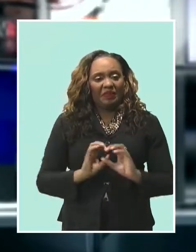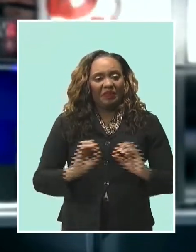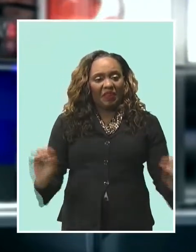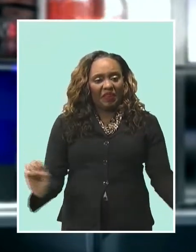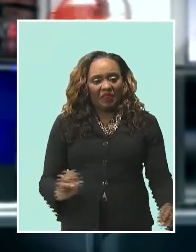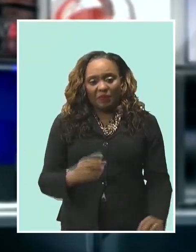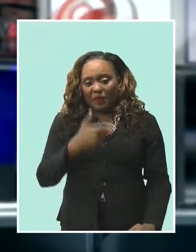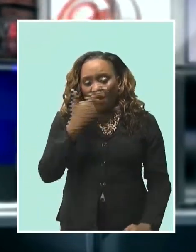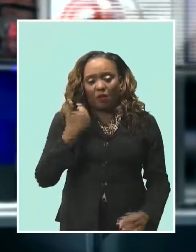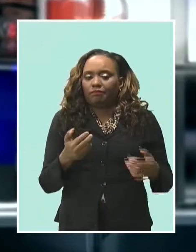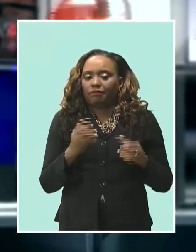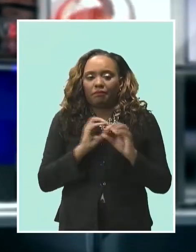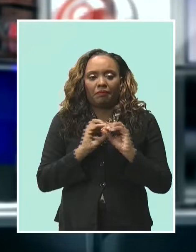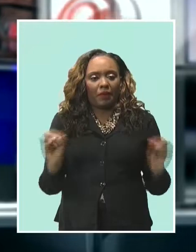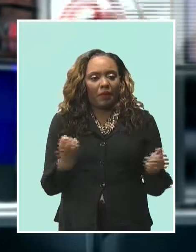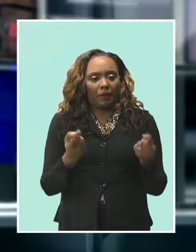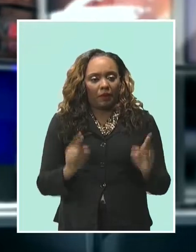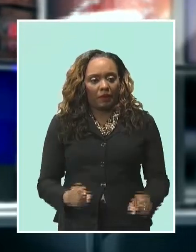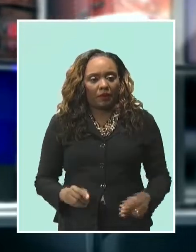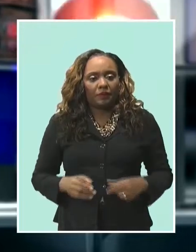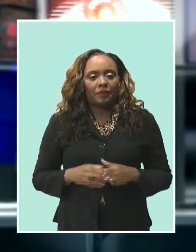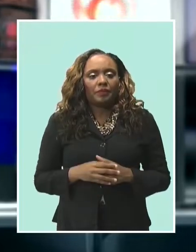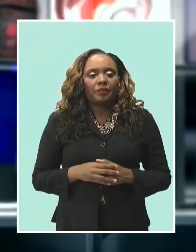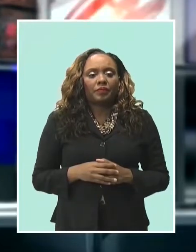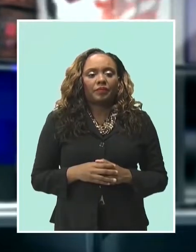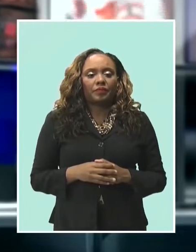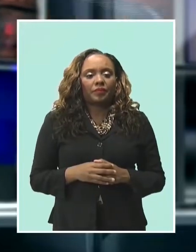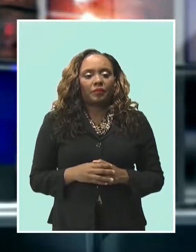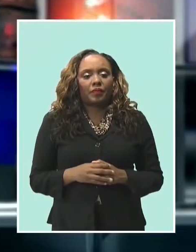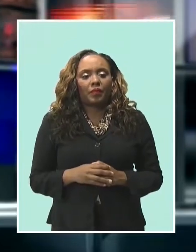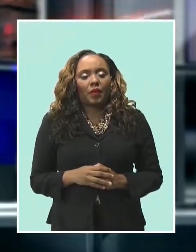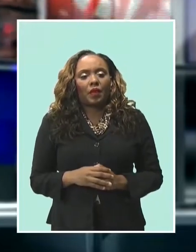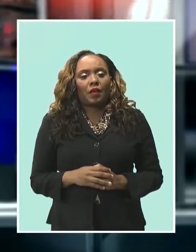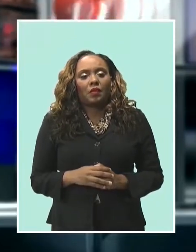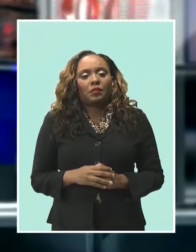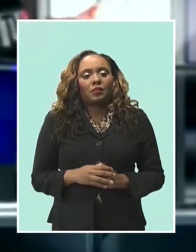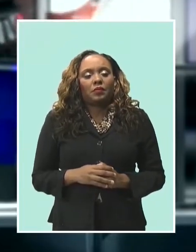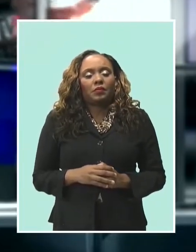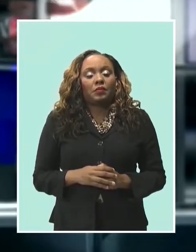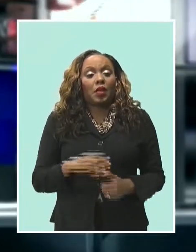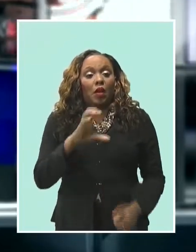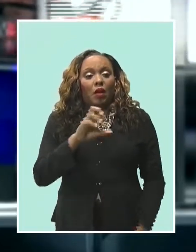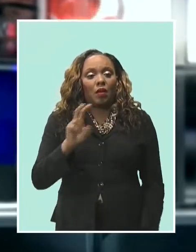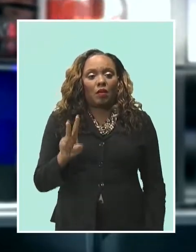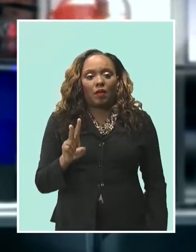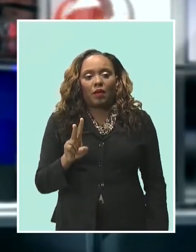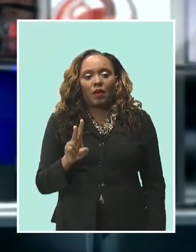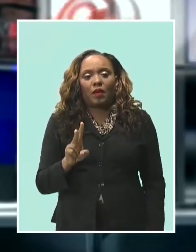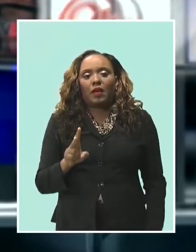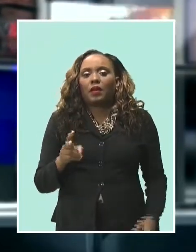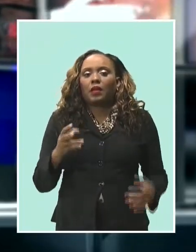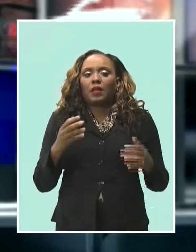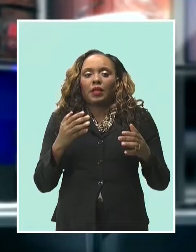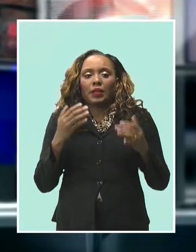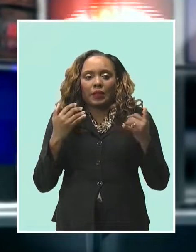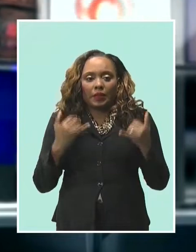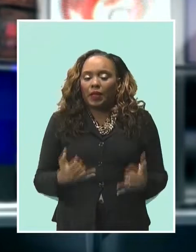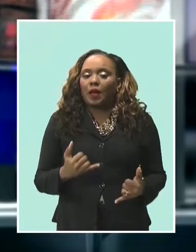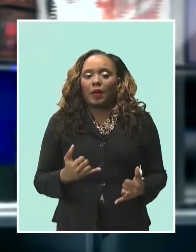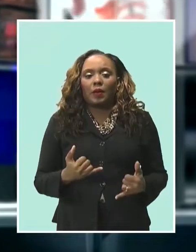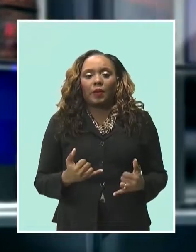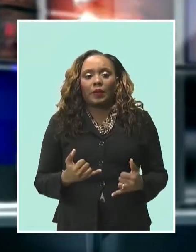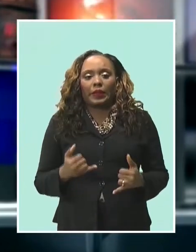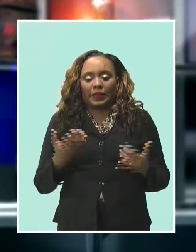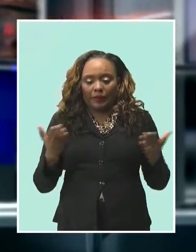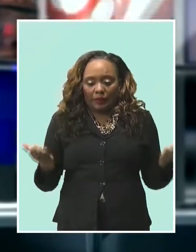the nationwide lockdown. Meanwhile, Shane, COVID-19 is definitely getting closer. Jamaica has recorded its